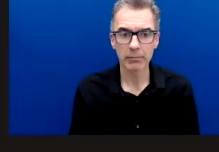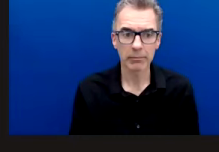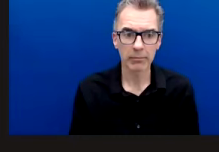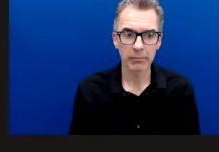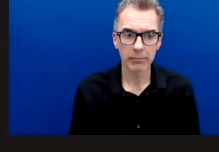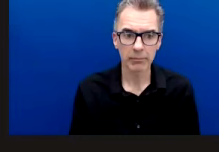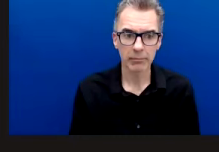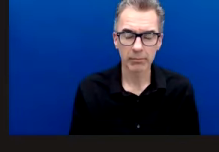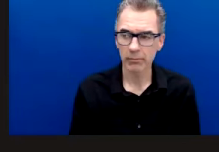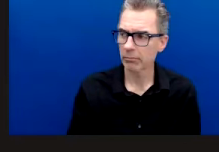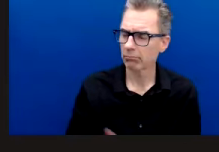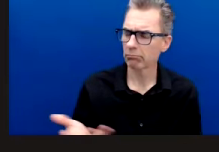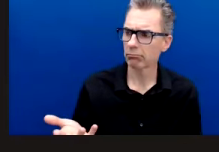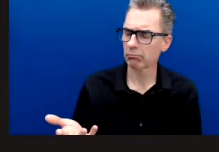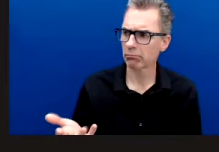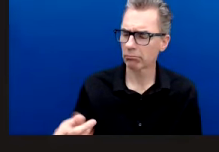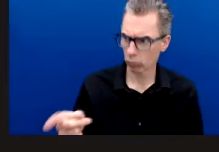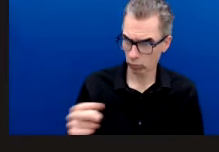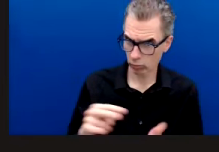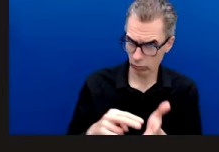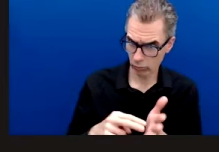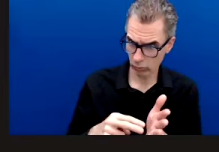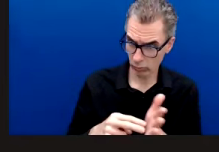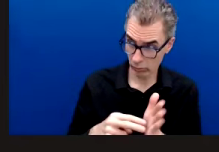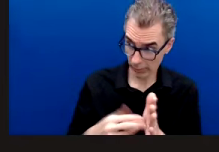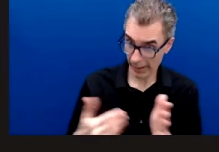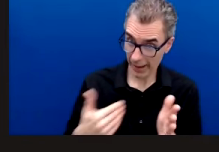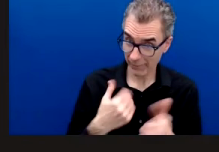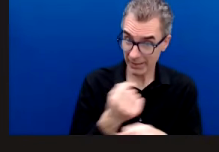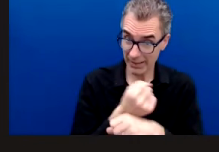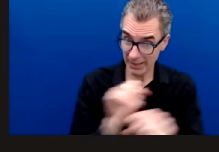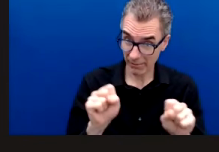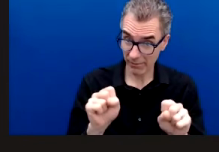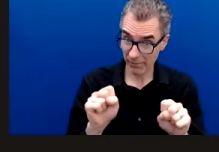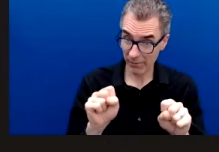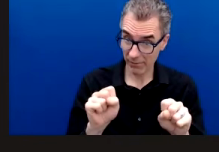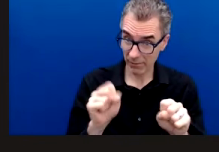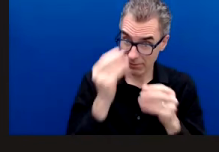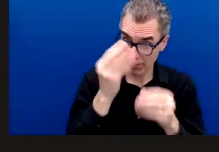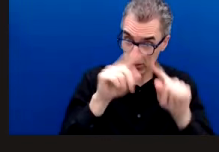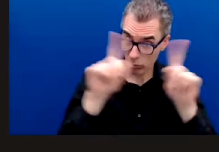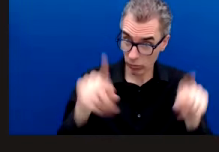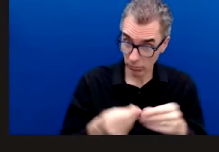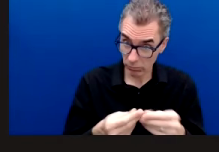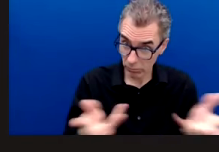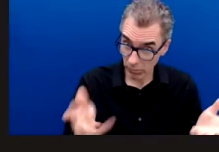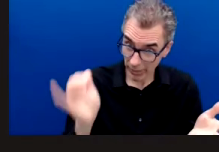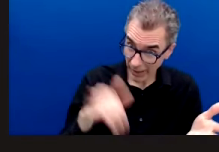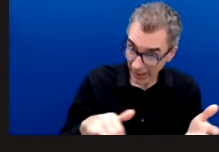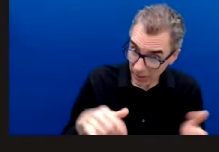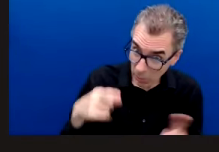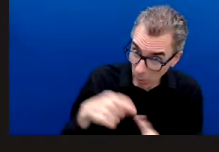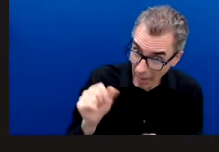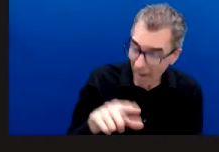Like, so are you asking, is there a safety data sheet that is given out to these students, or